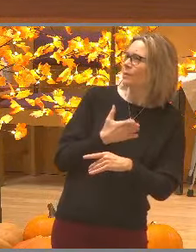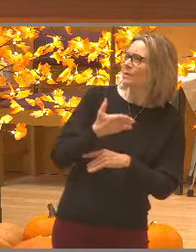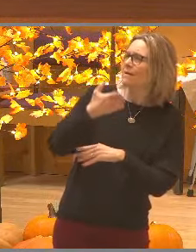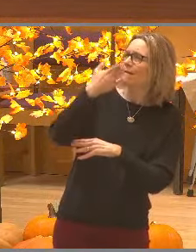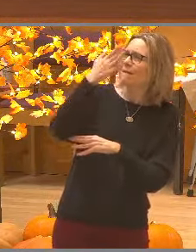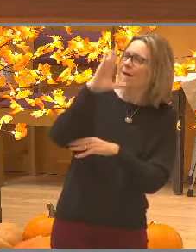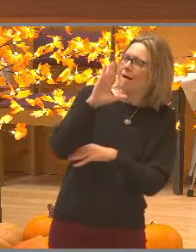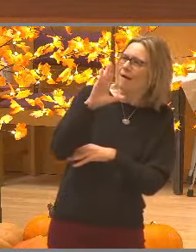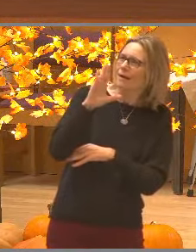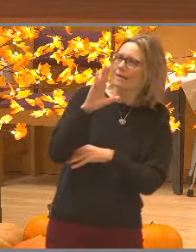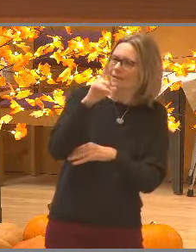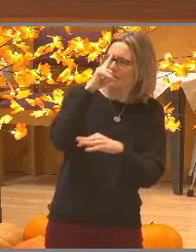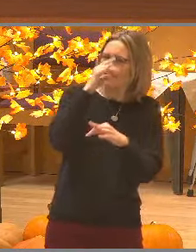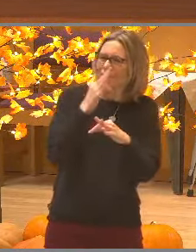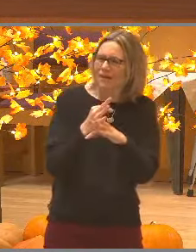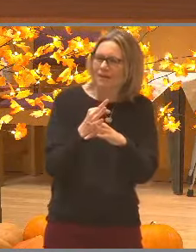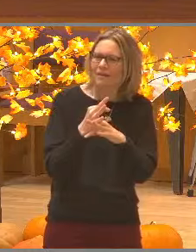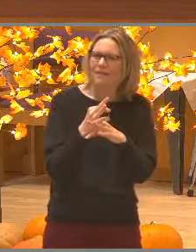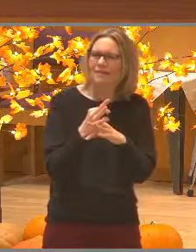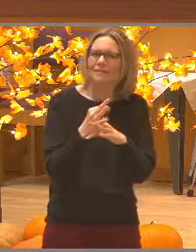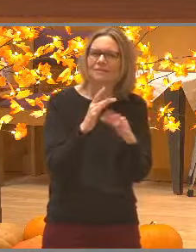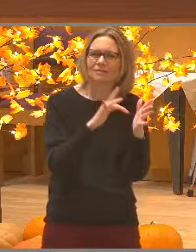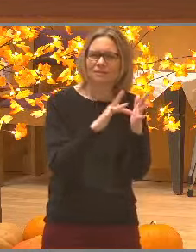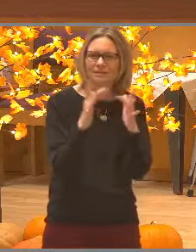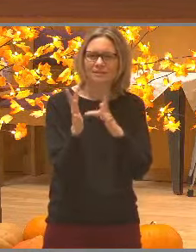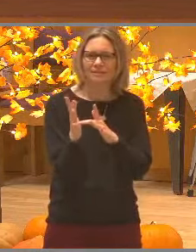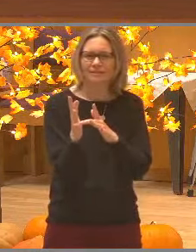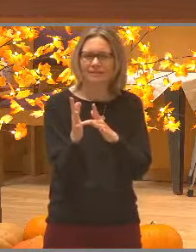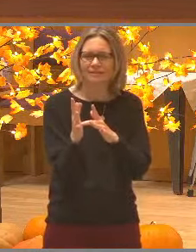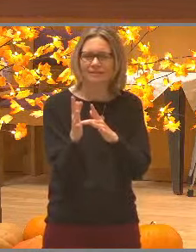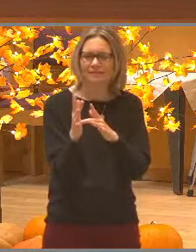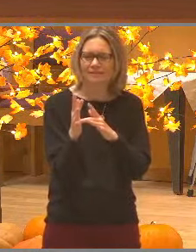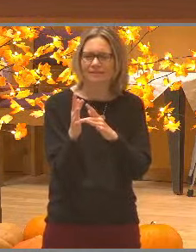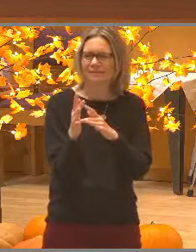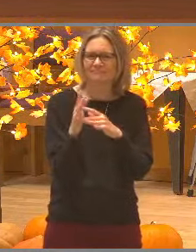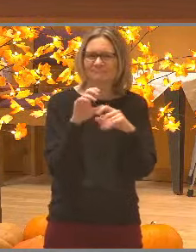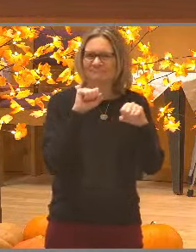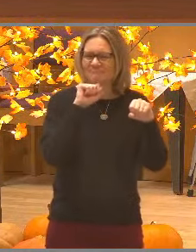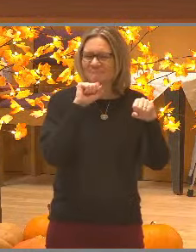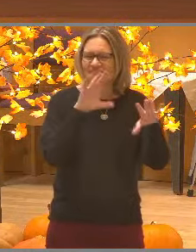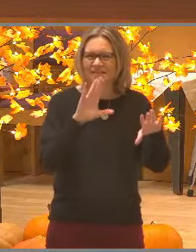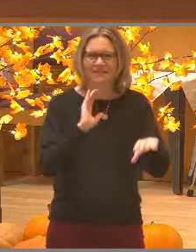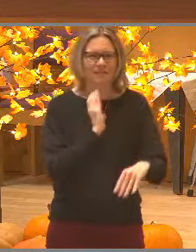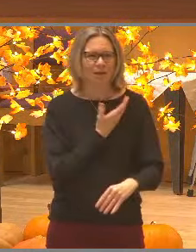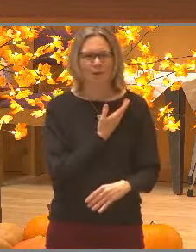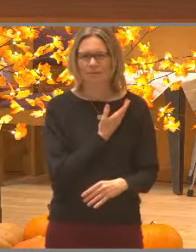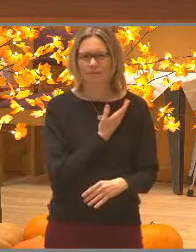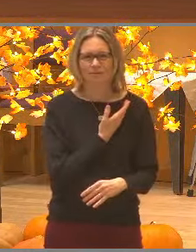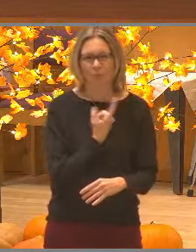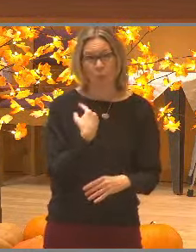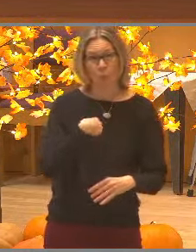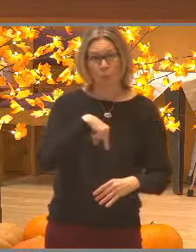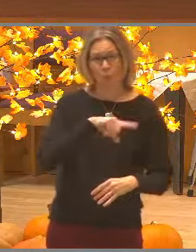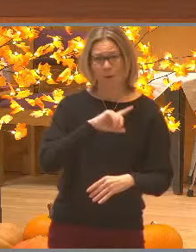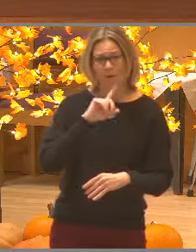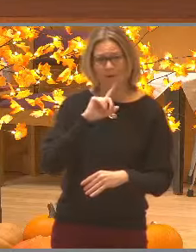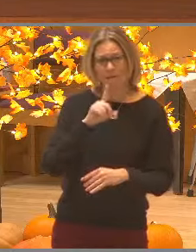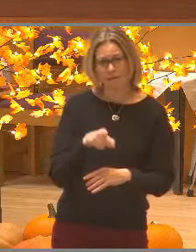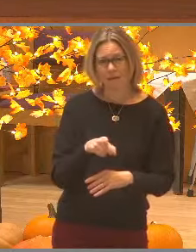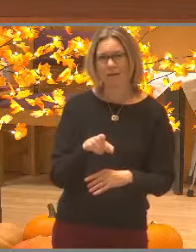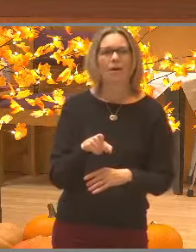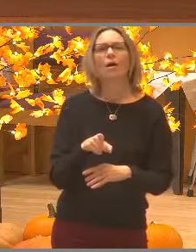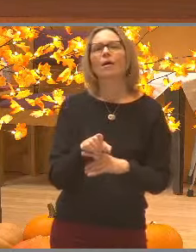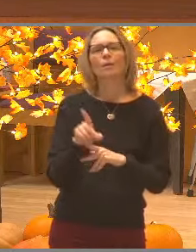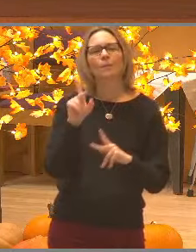through faith in Jesus Christ. Nothing is ours. We are the channels of